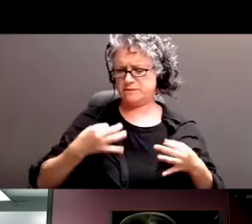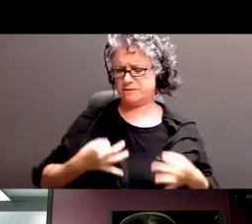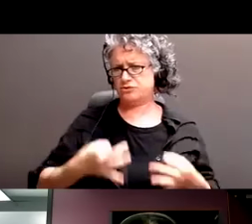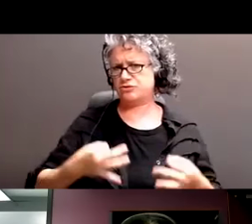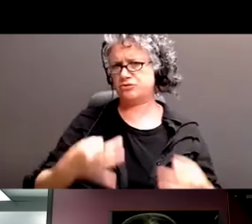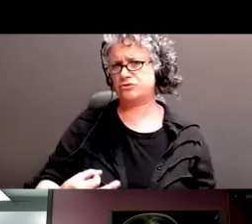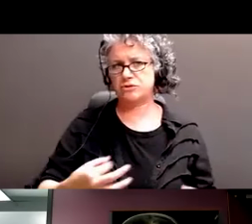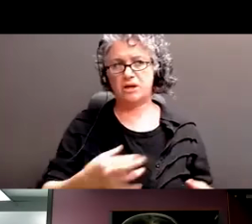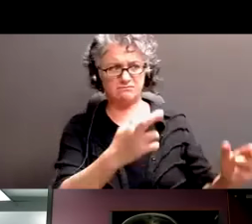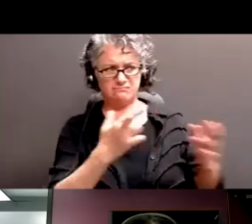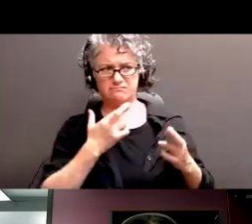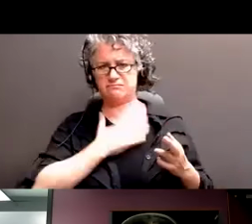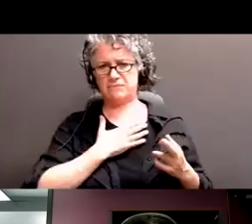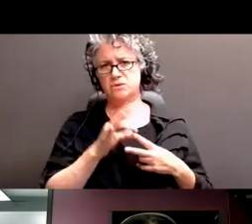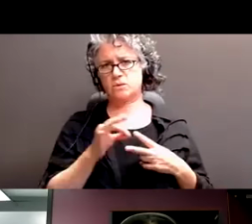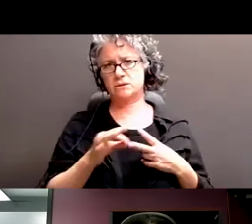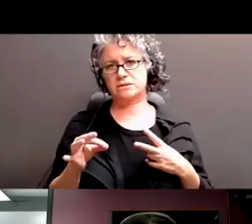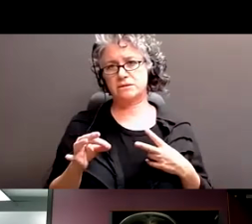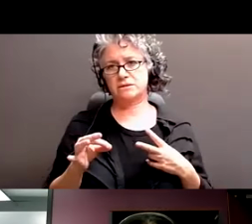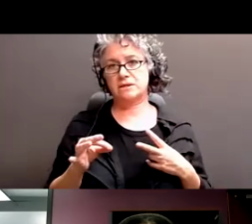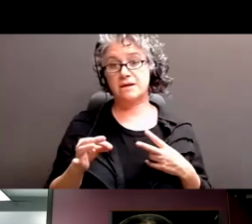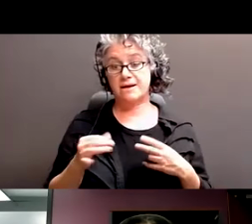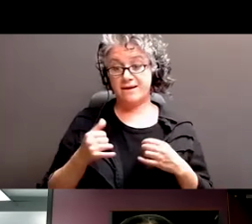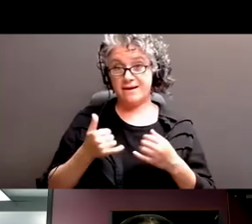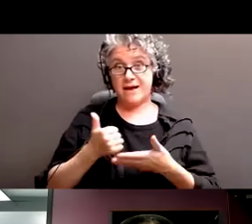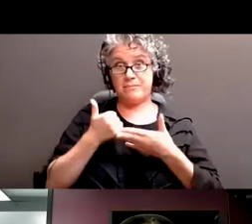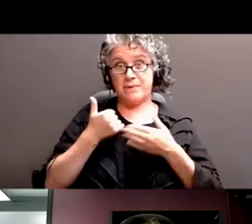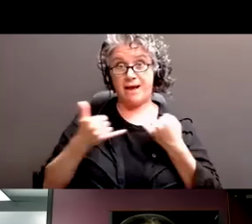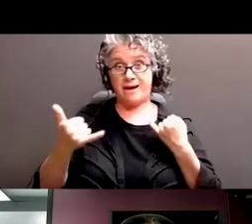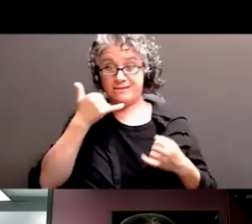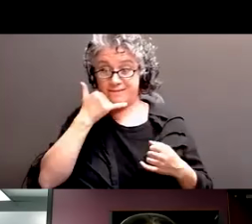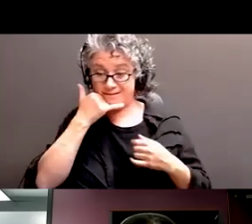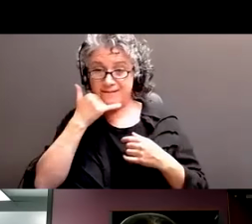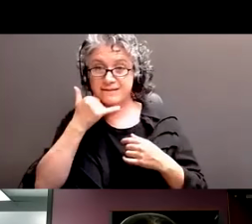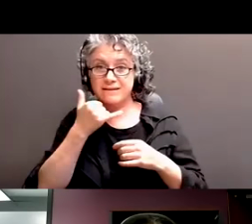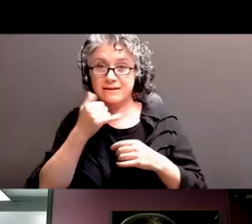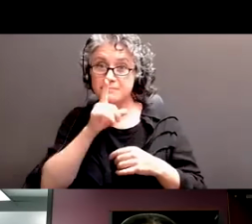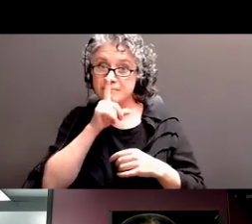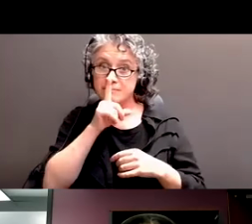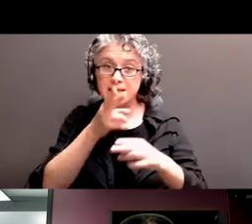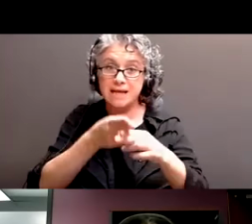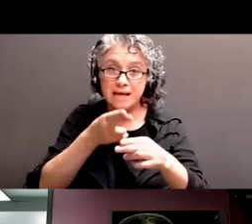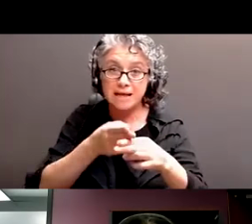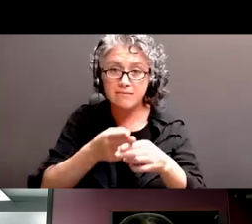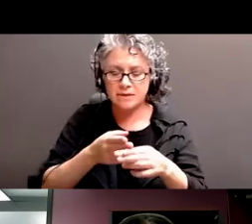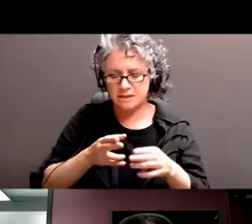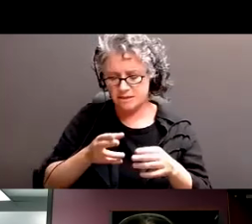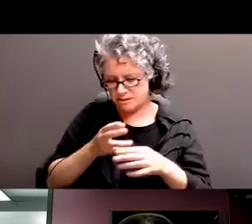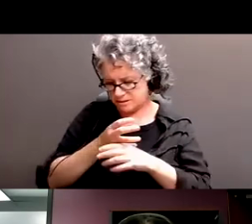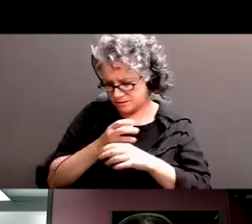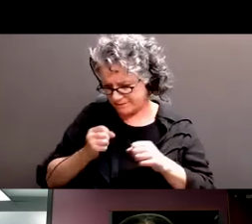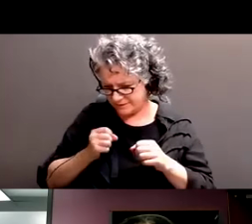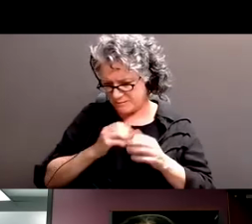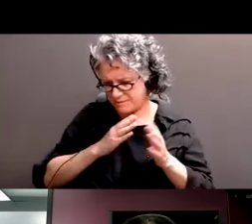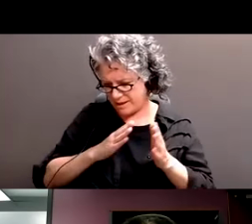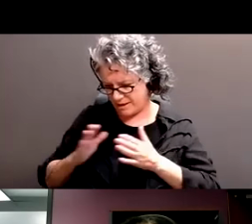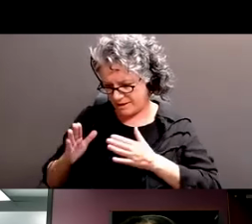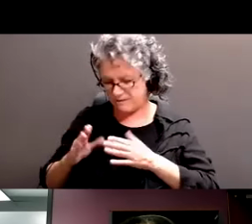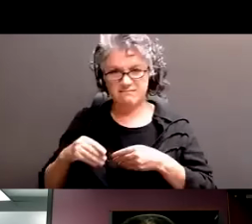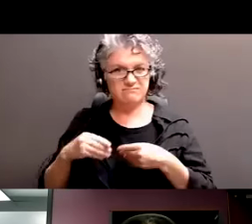choices. As we're an anonymous helpline, we base safety planning strategies based on the information that's provided to